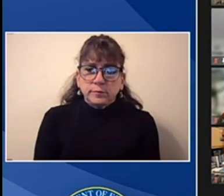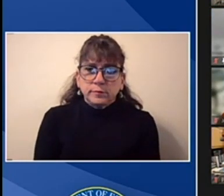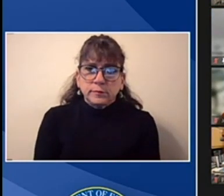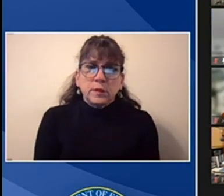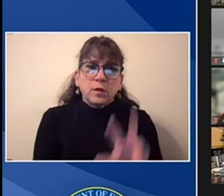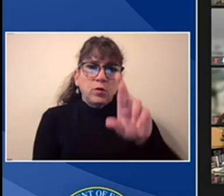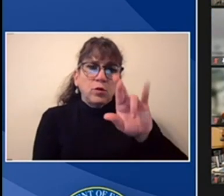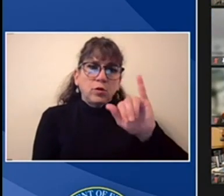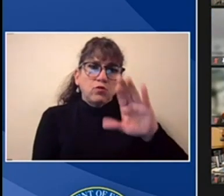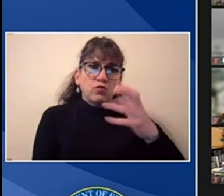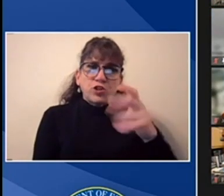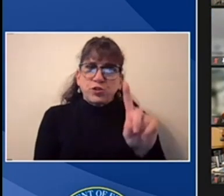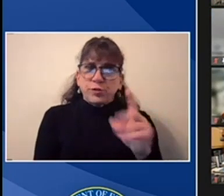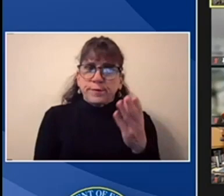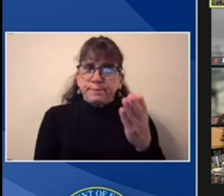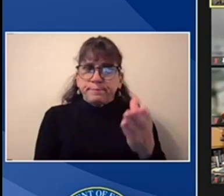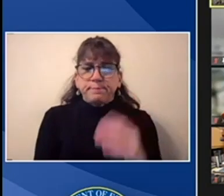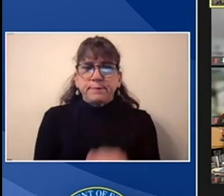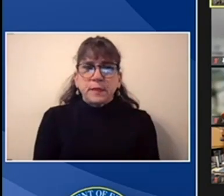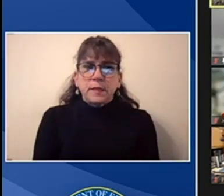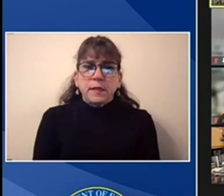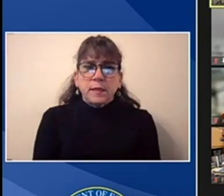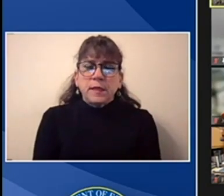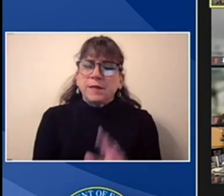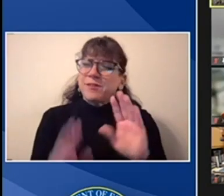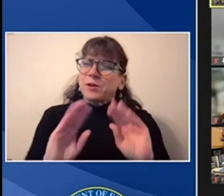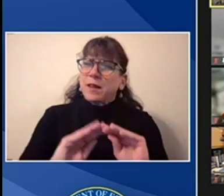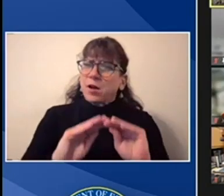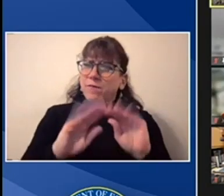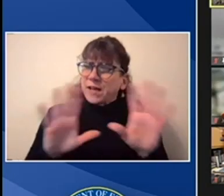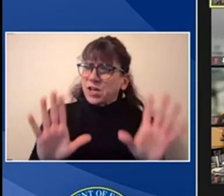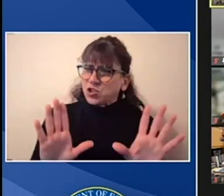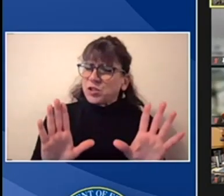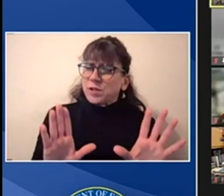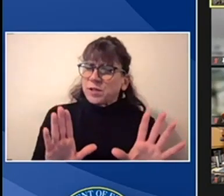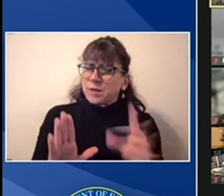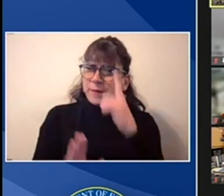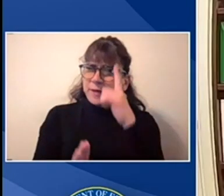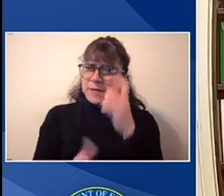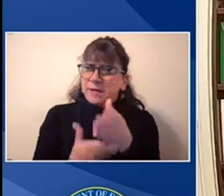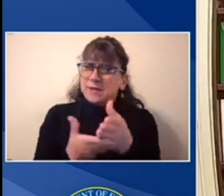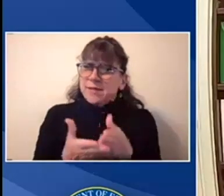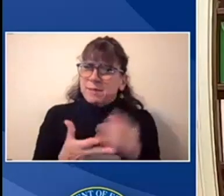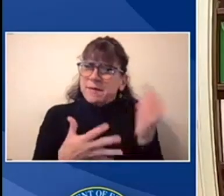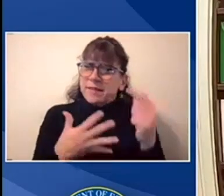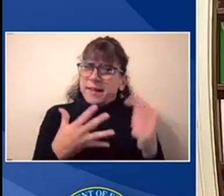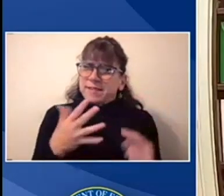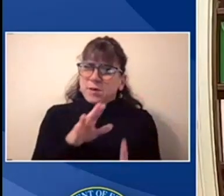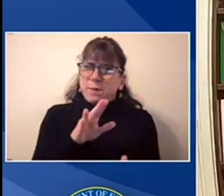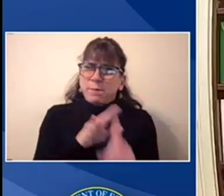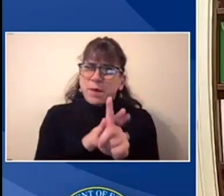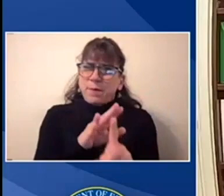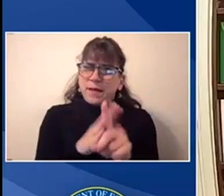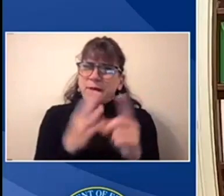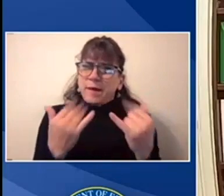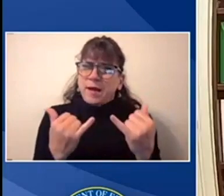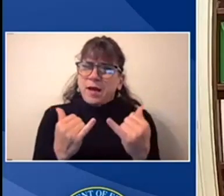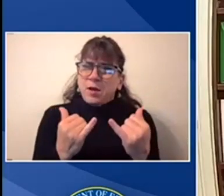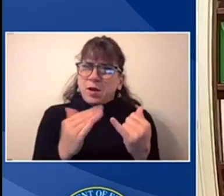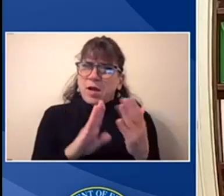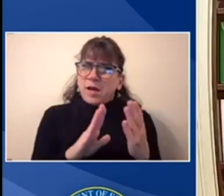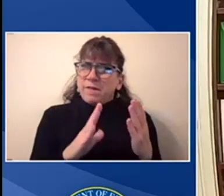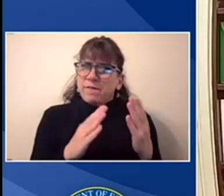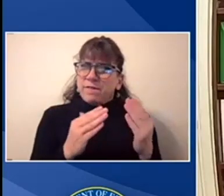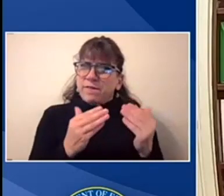Richard? Just for clarification, because some of the things that are coming up now I feel like are a little bit further along within